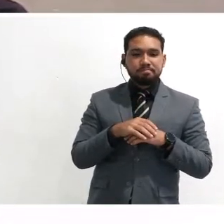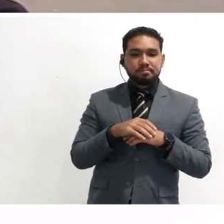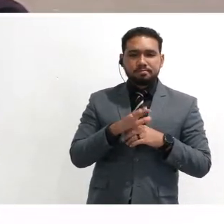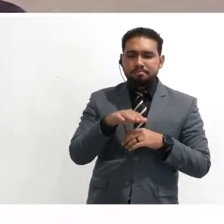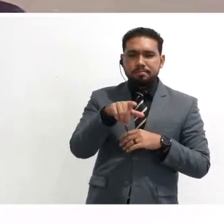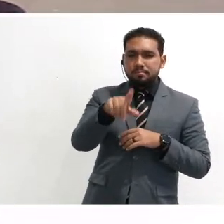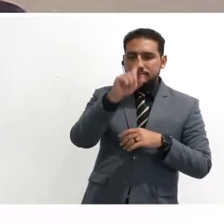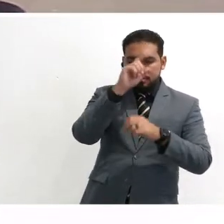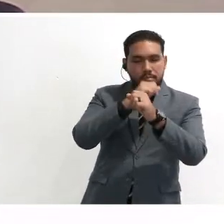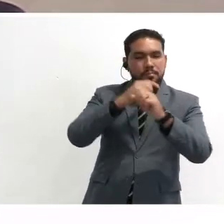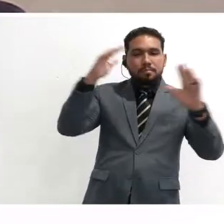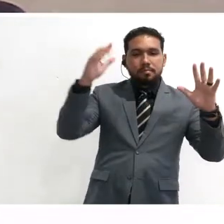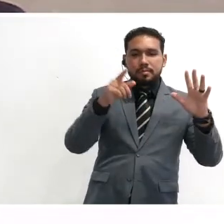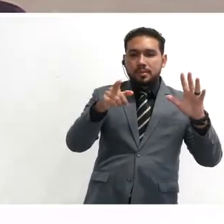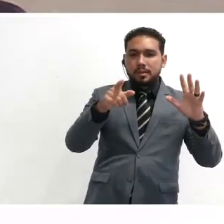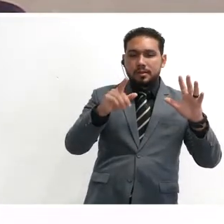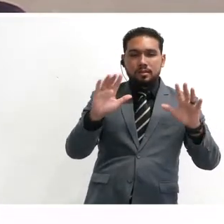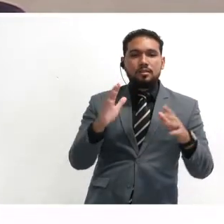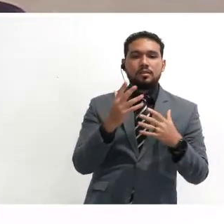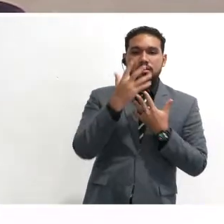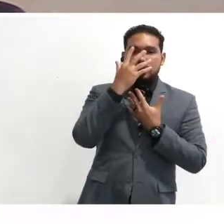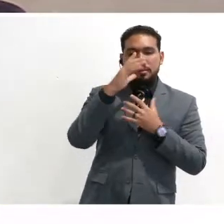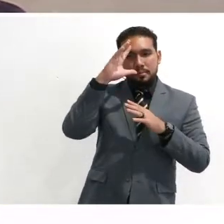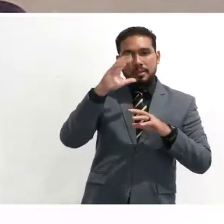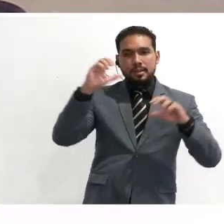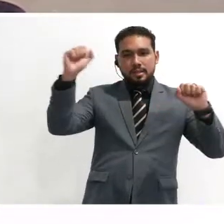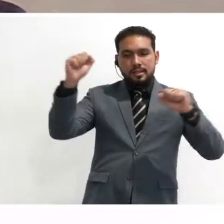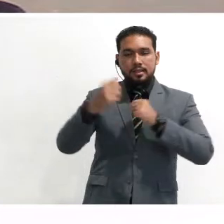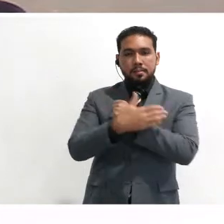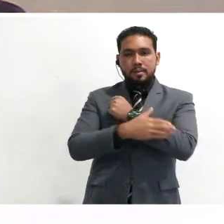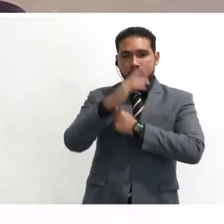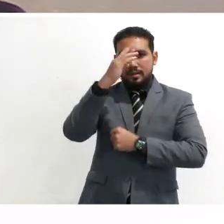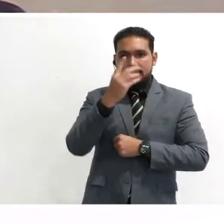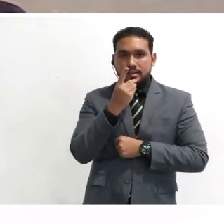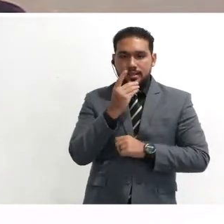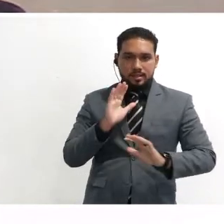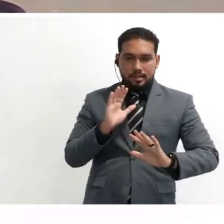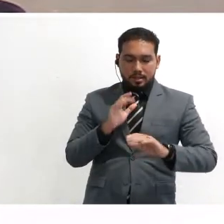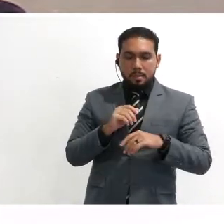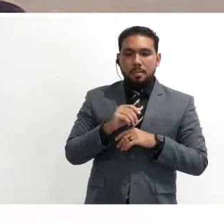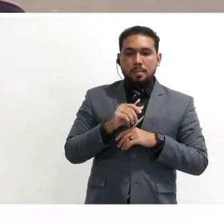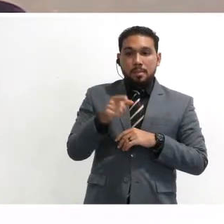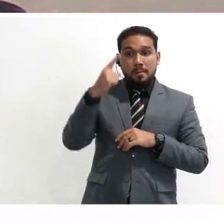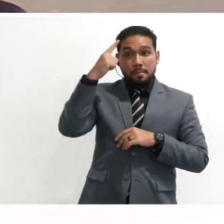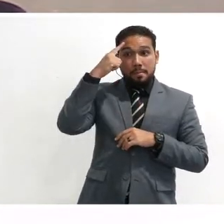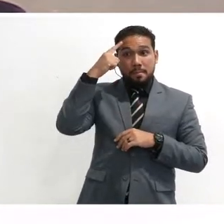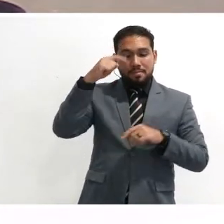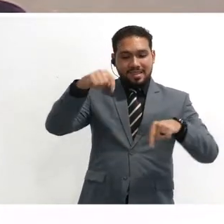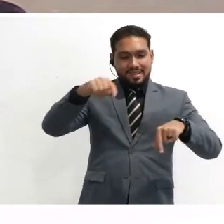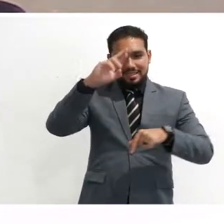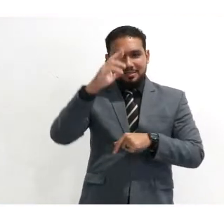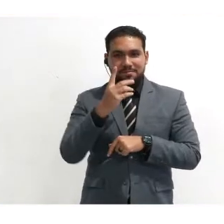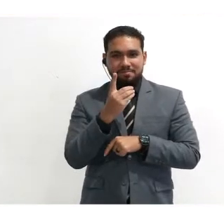Okay? What is the main action to promote the semiconductor industry?